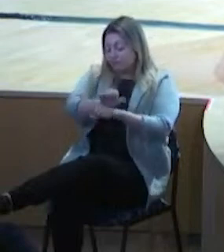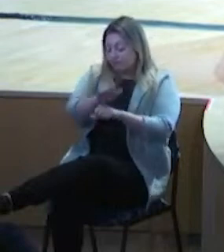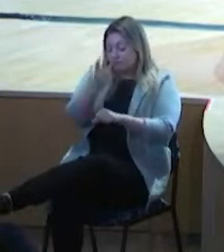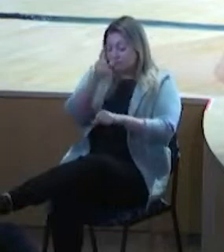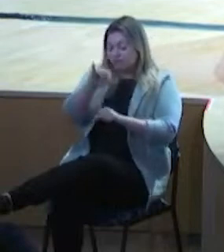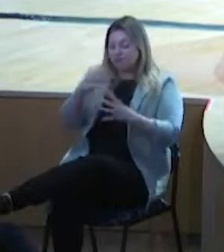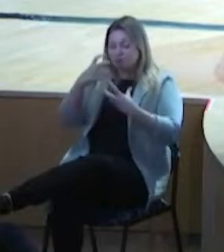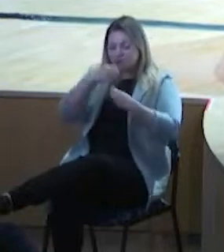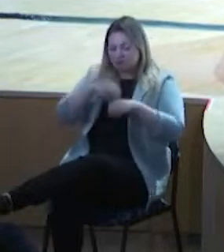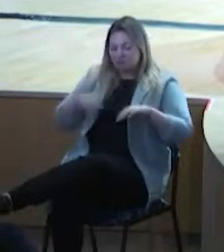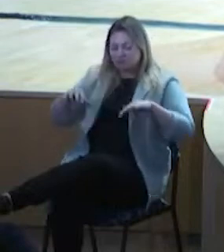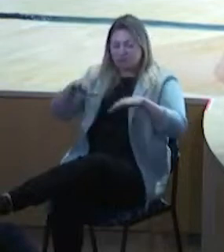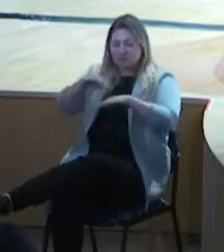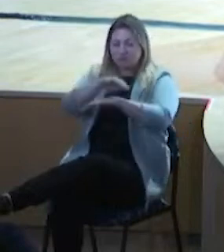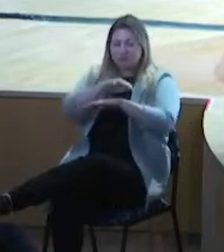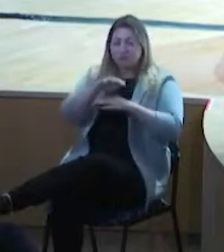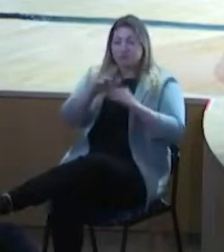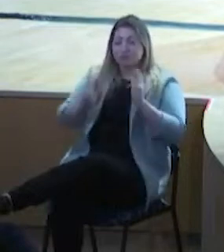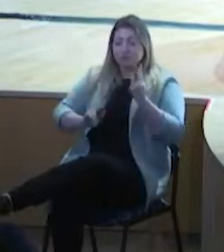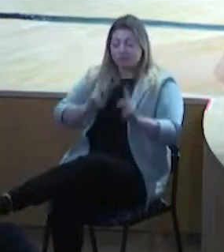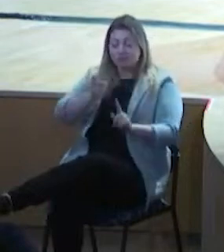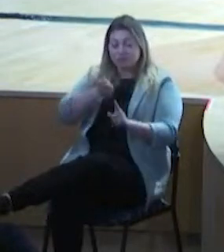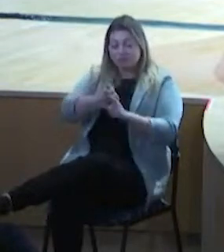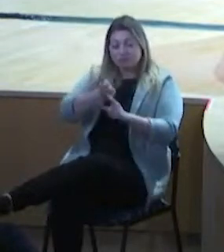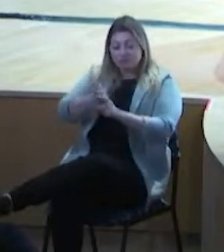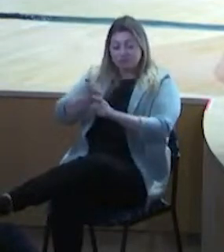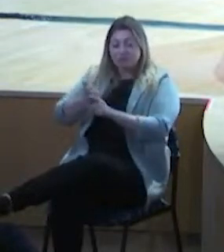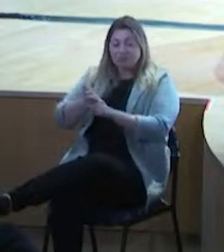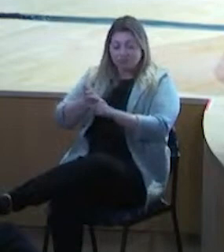beautiful place with people that have